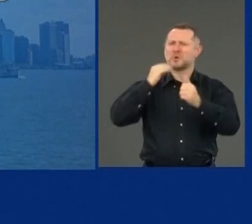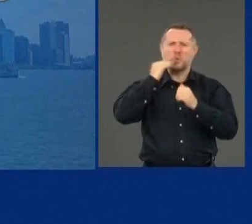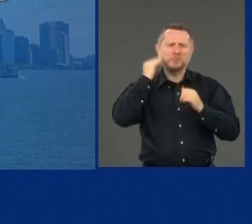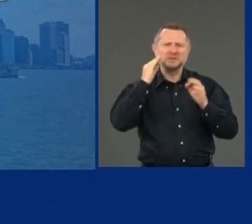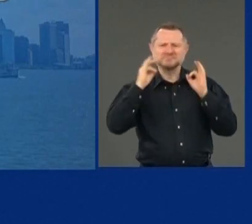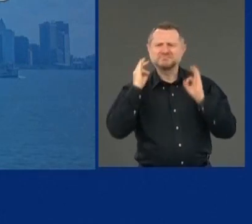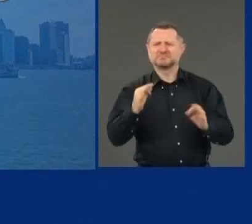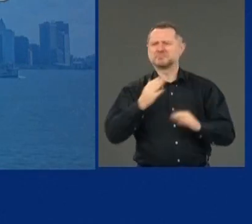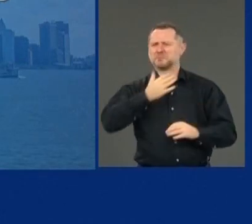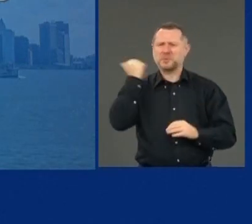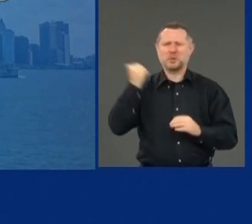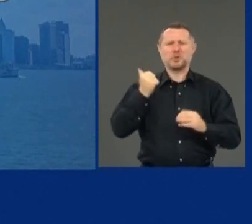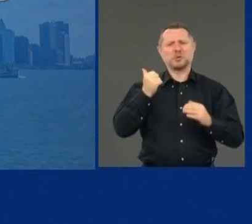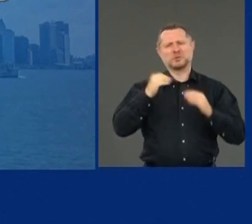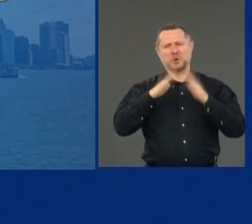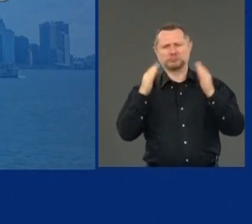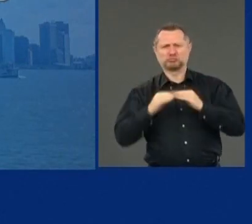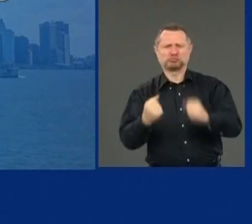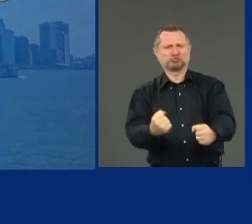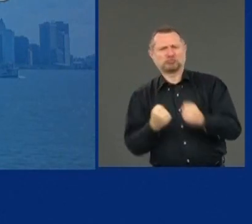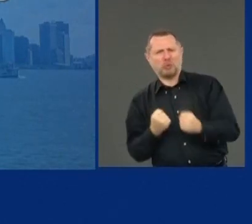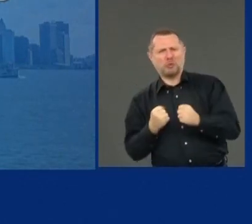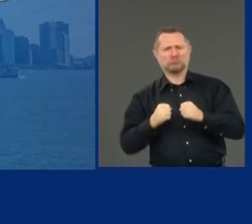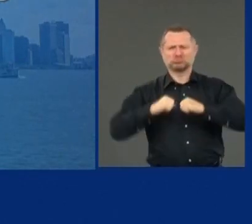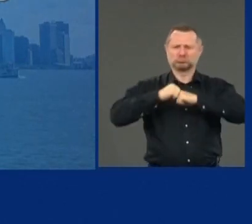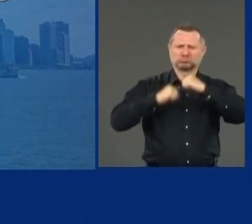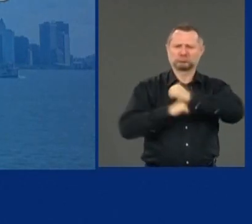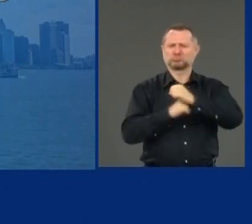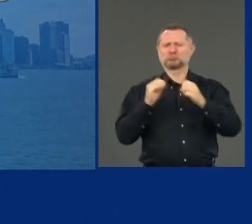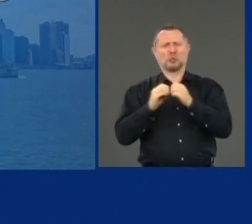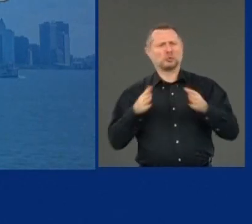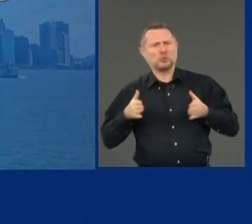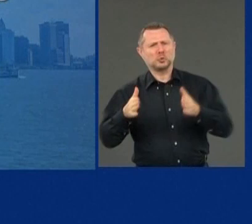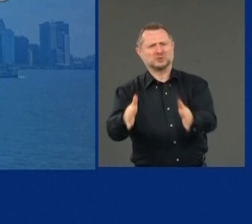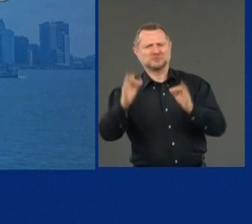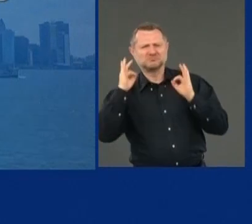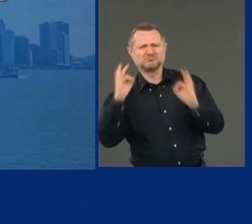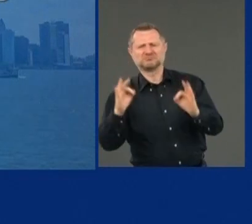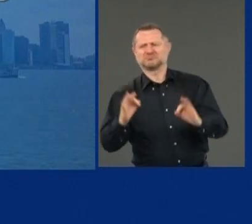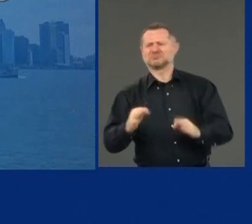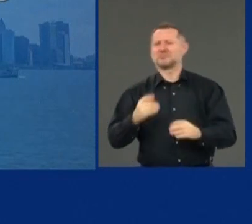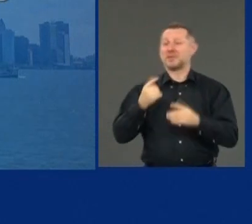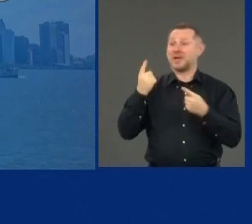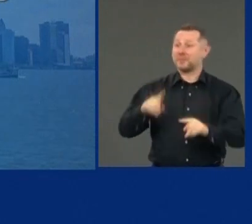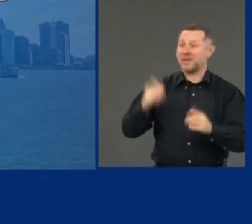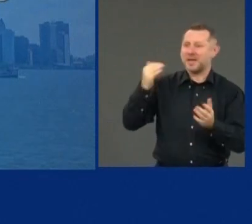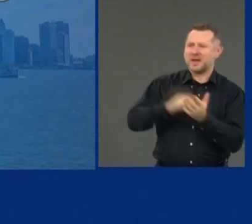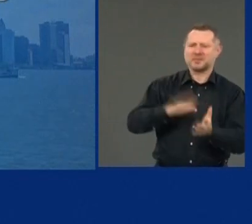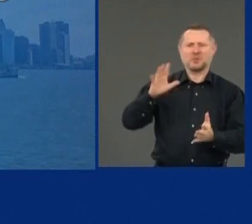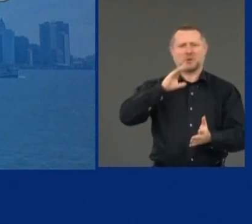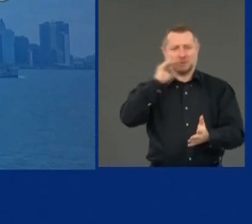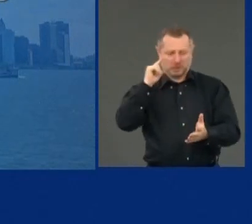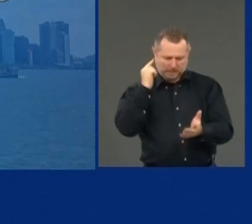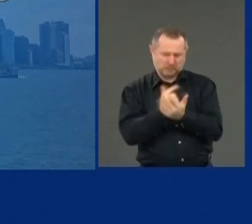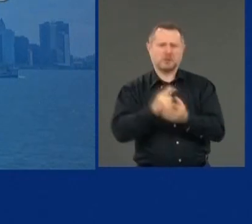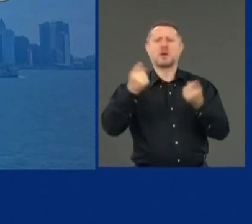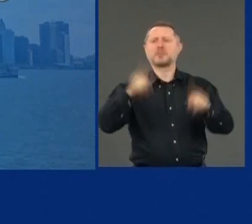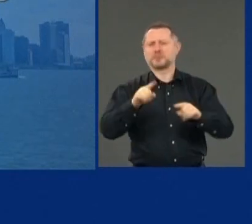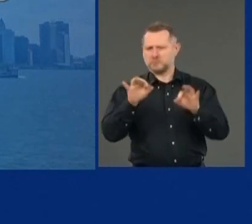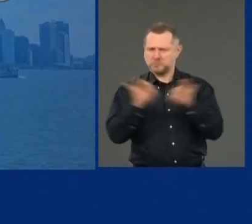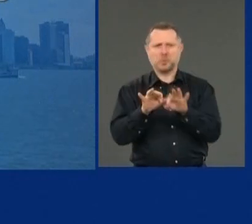resilient homes, new, more resilient roads, so when Mother Nature comes back, and she'll come back with a